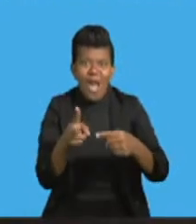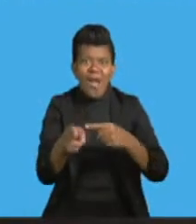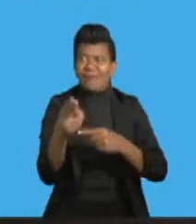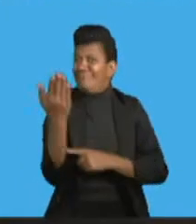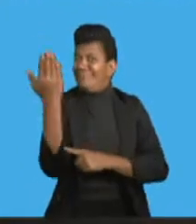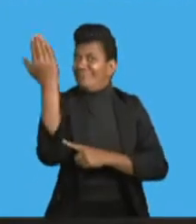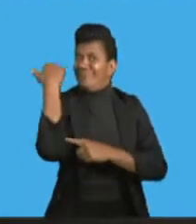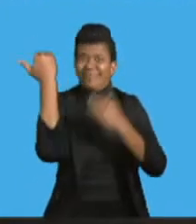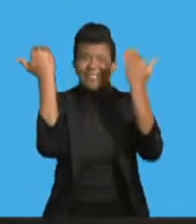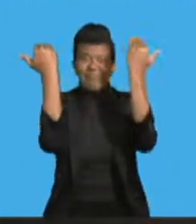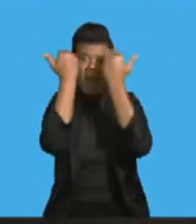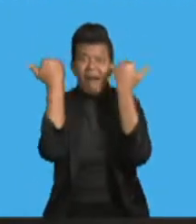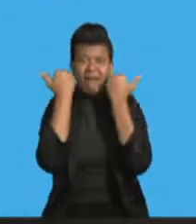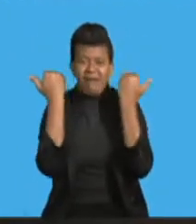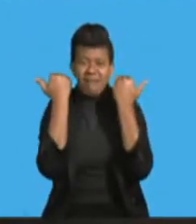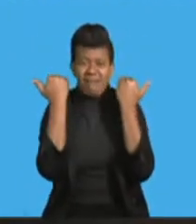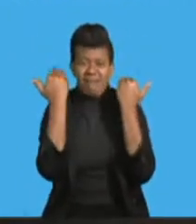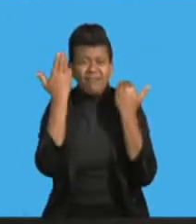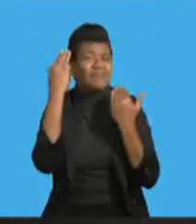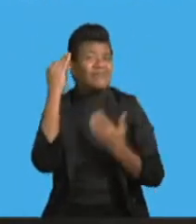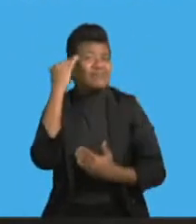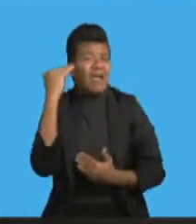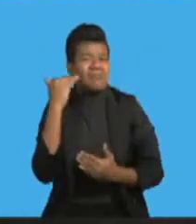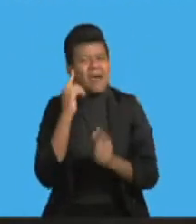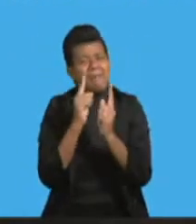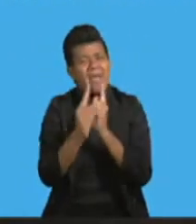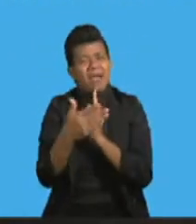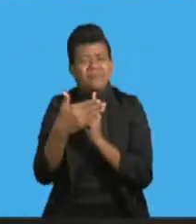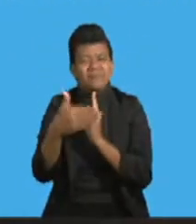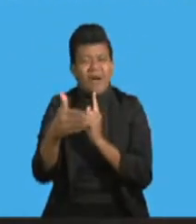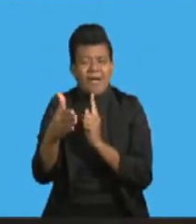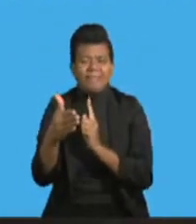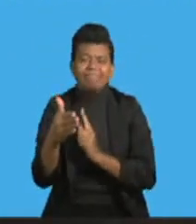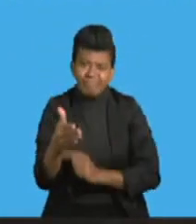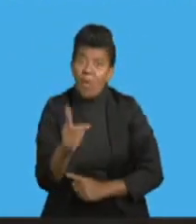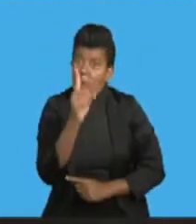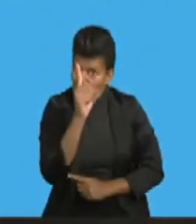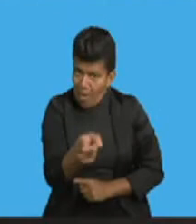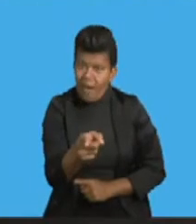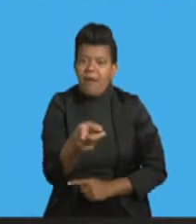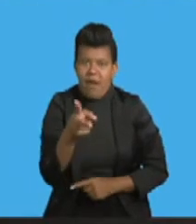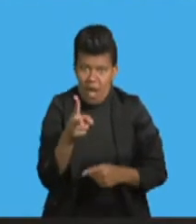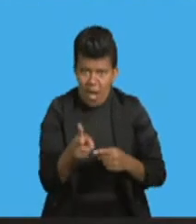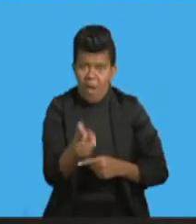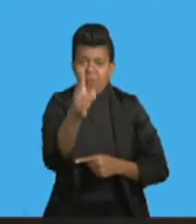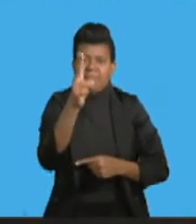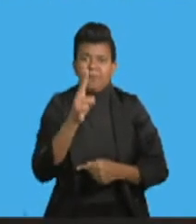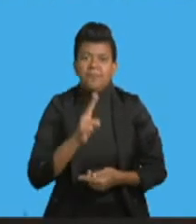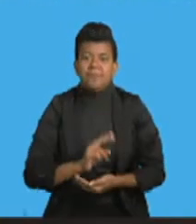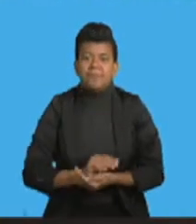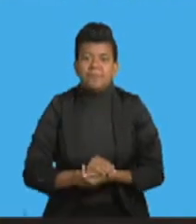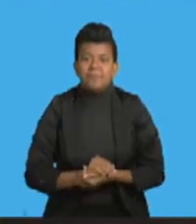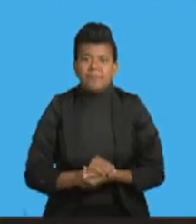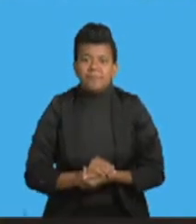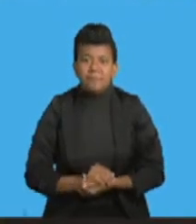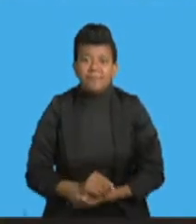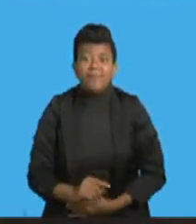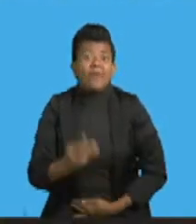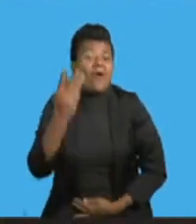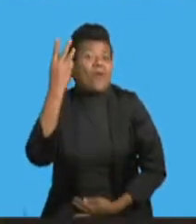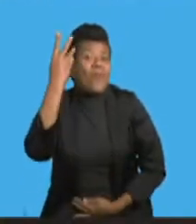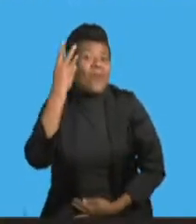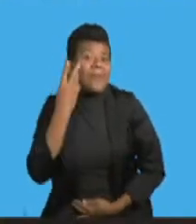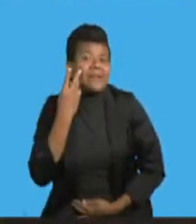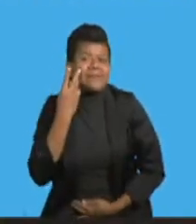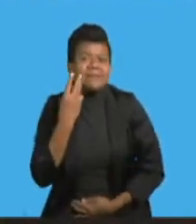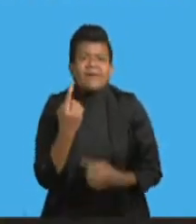of Parliament, the Honourable Dr. Chikuluveni, the Women's Expo, the National Women's